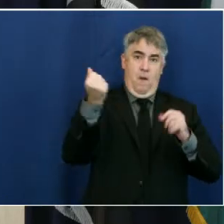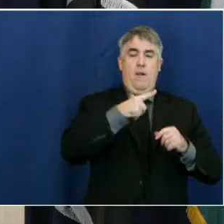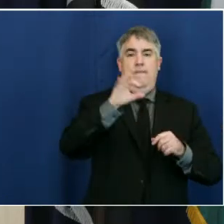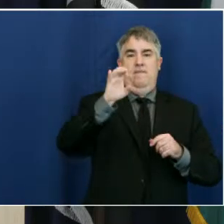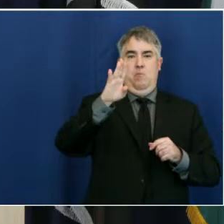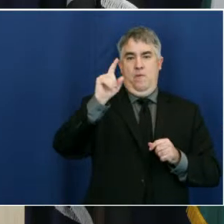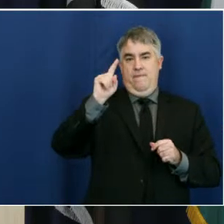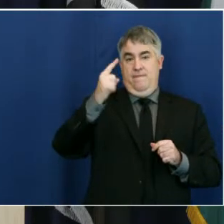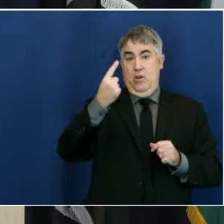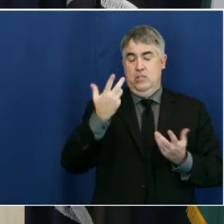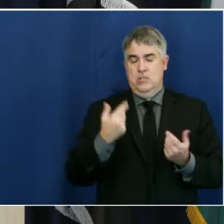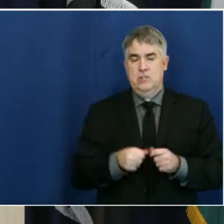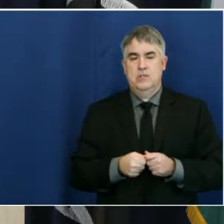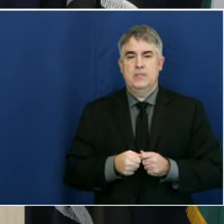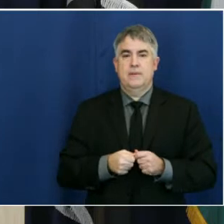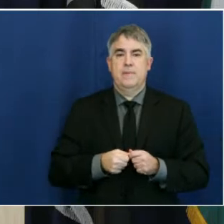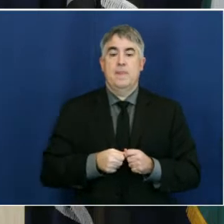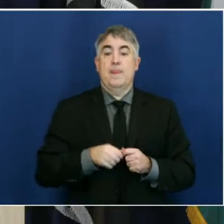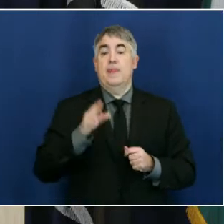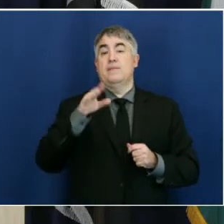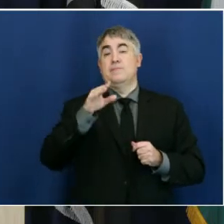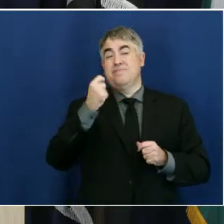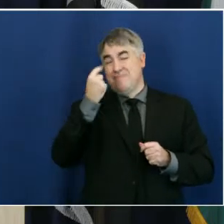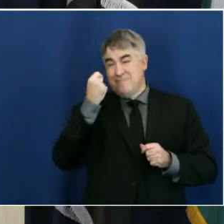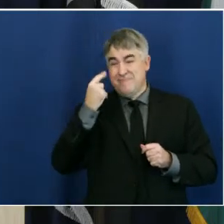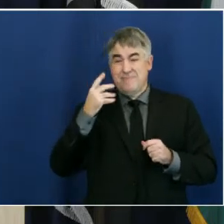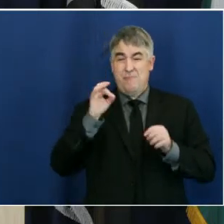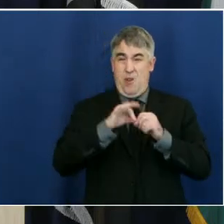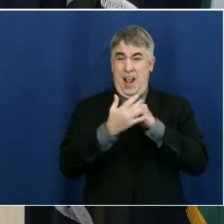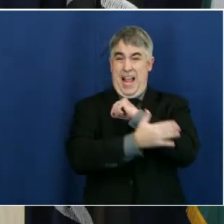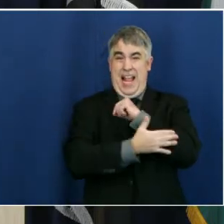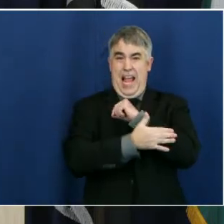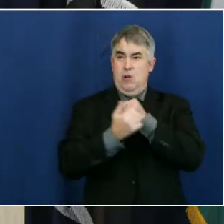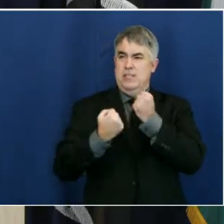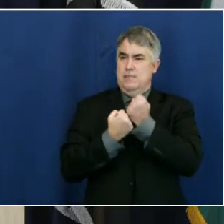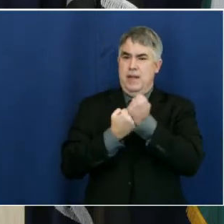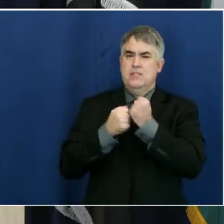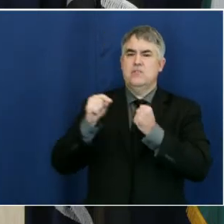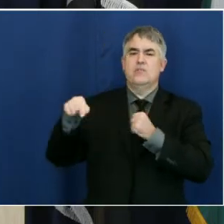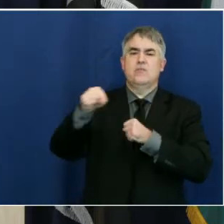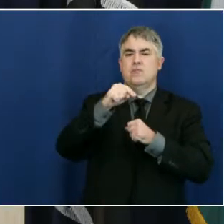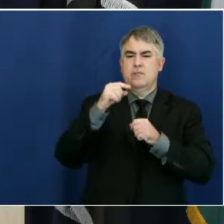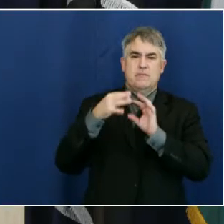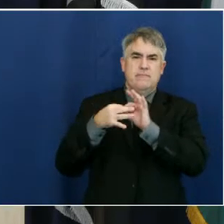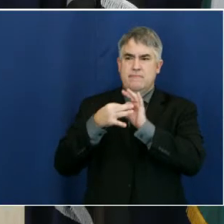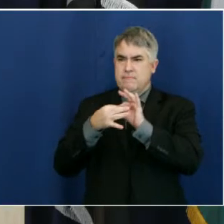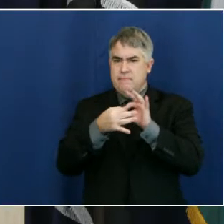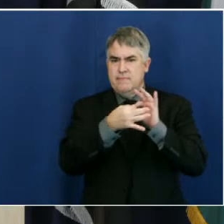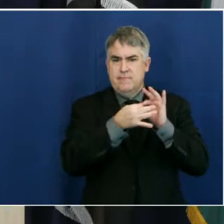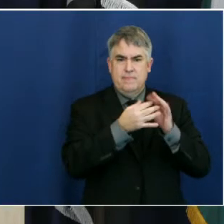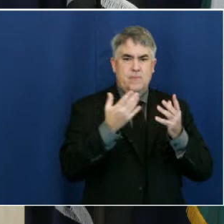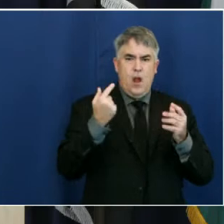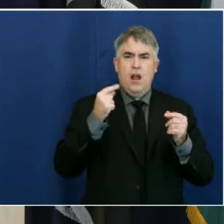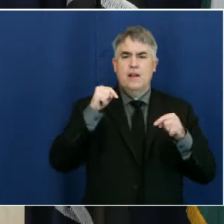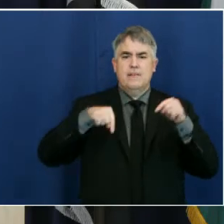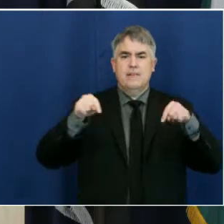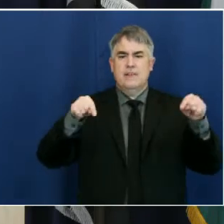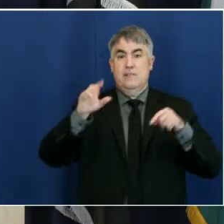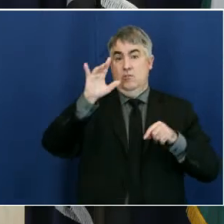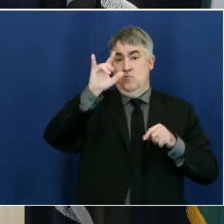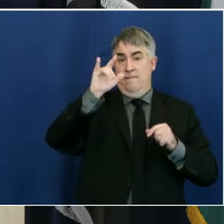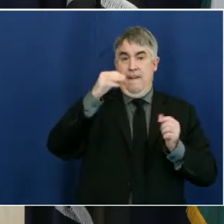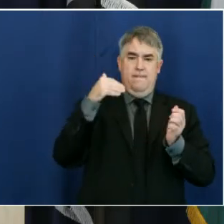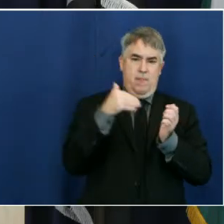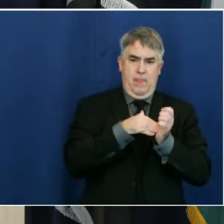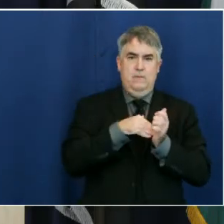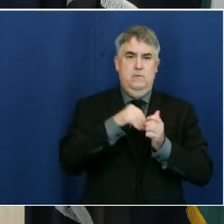entity at county-sponsored pods in partnership with others to be able to do 25,000 vaccines per day every single day. And we